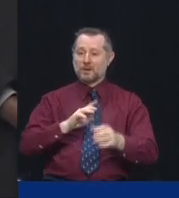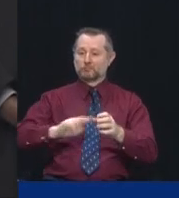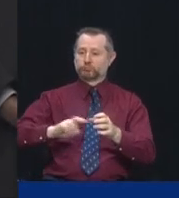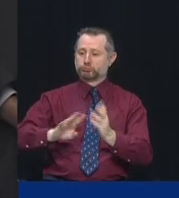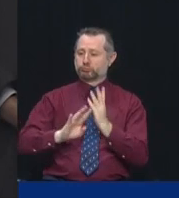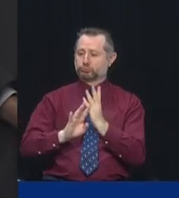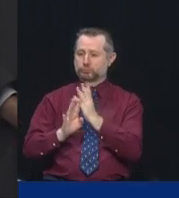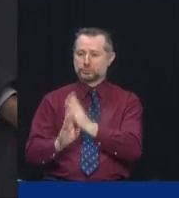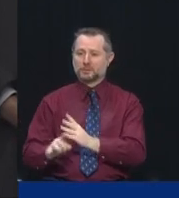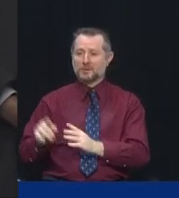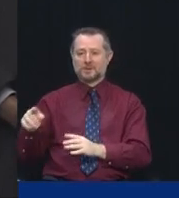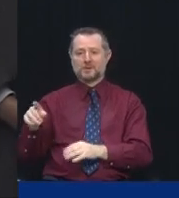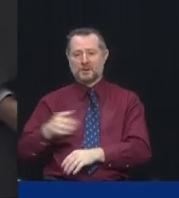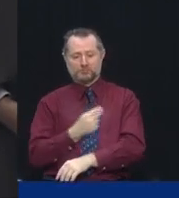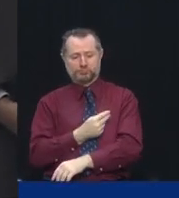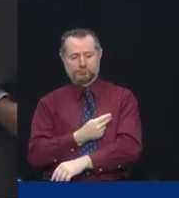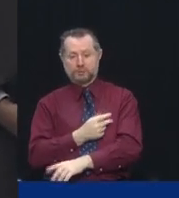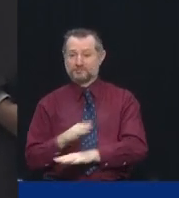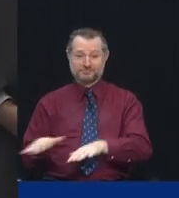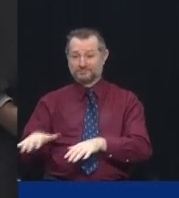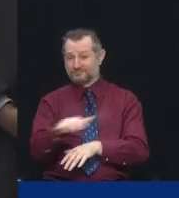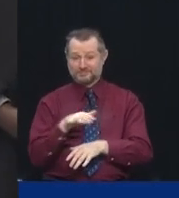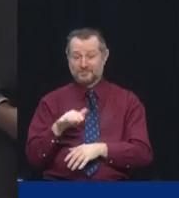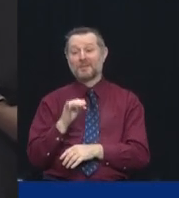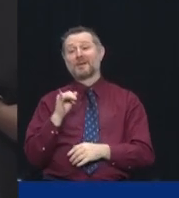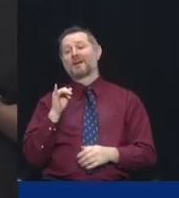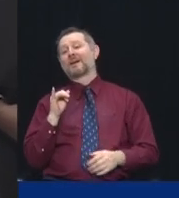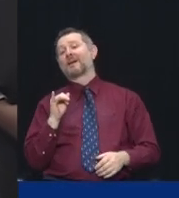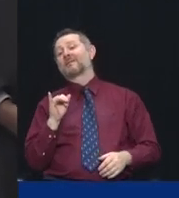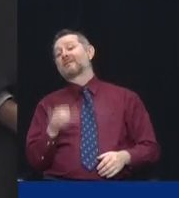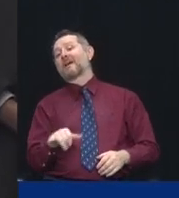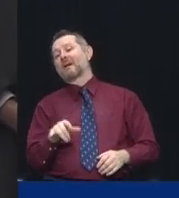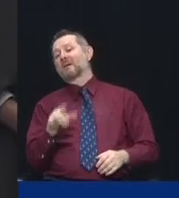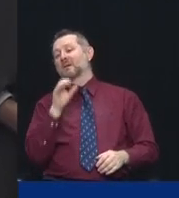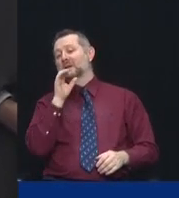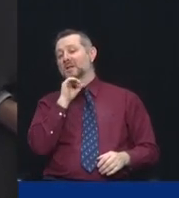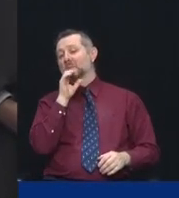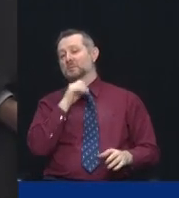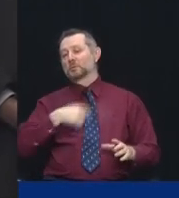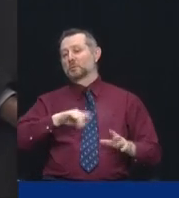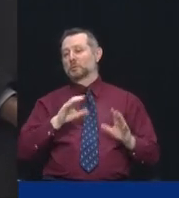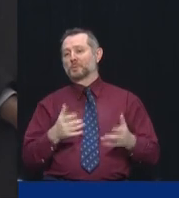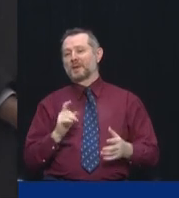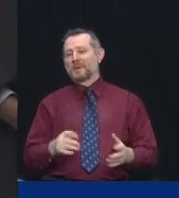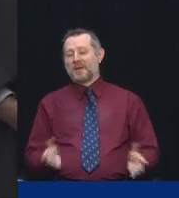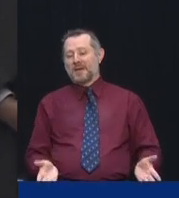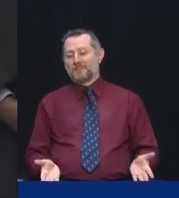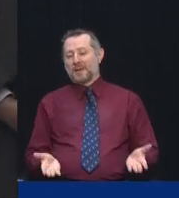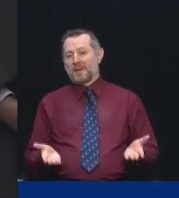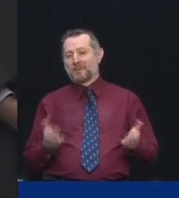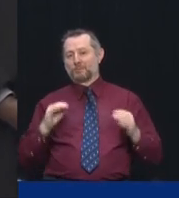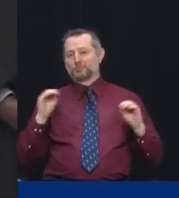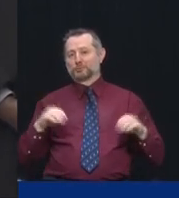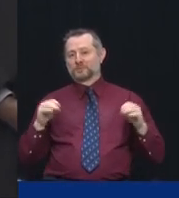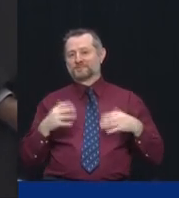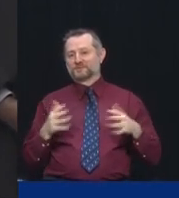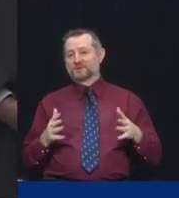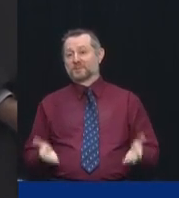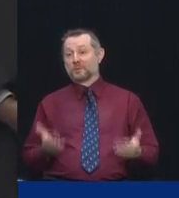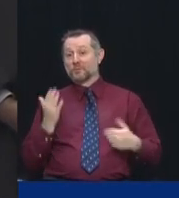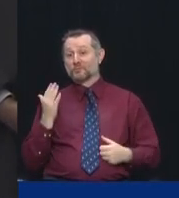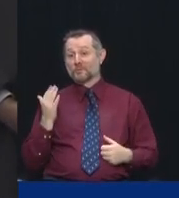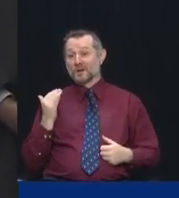get them vaccinated. That's the population that we have to get up. Why? Because we want to